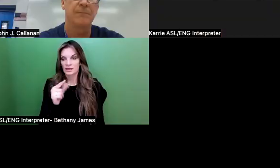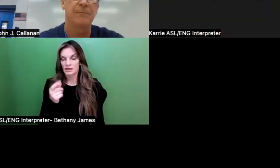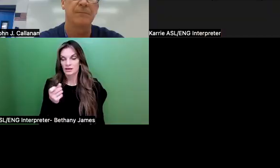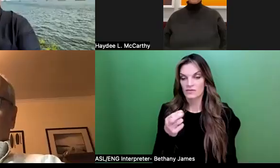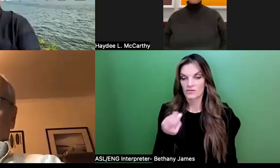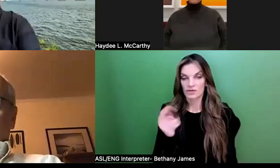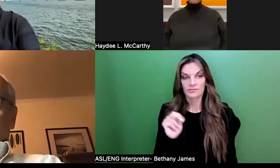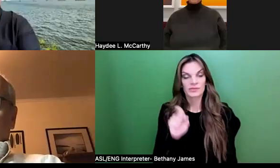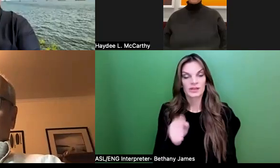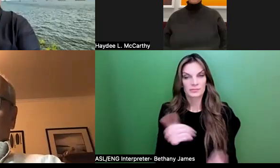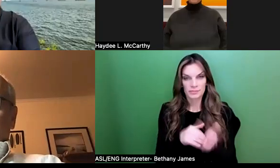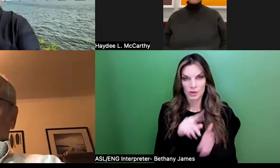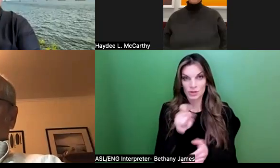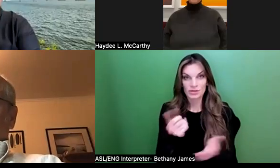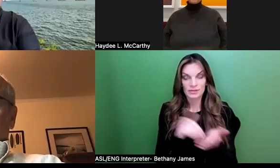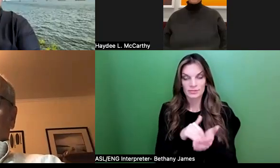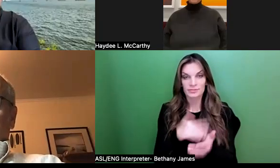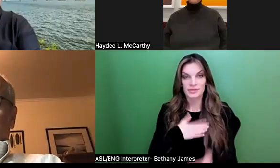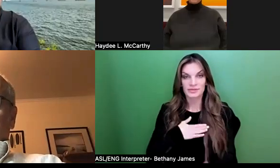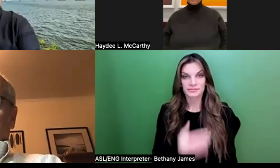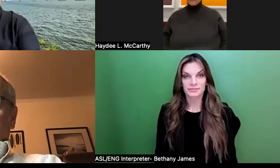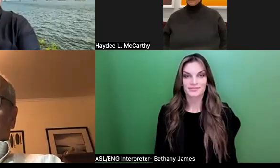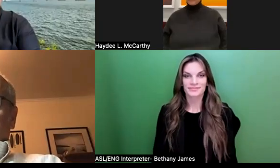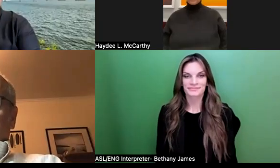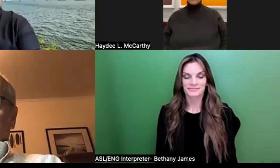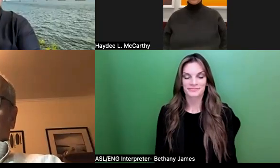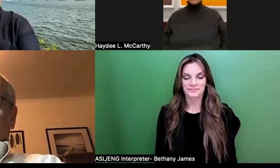Could you repeat the question one more time for me, please? Sure.